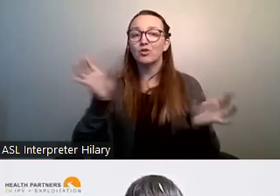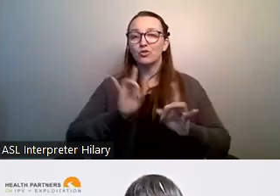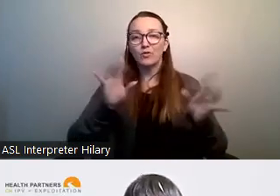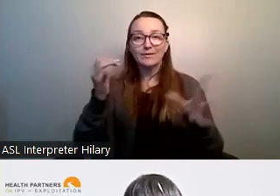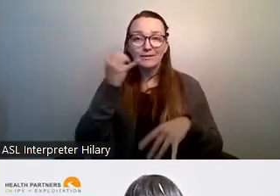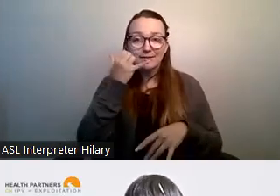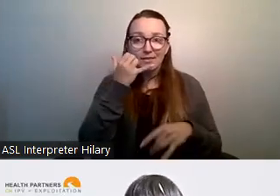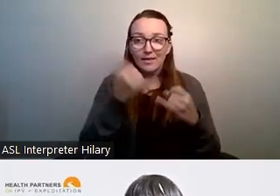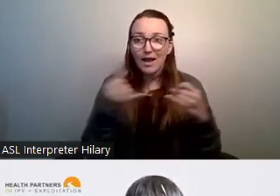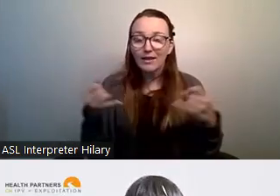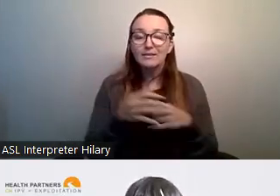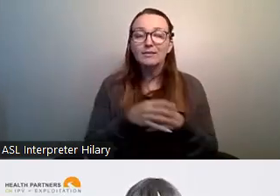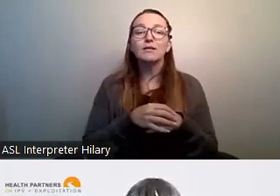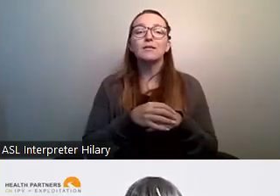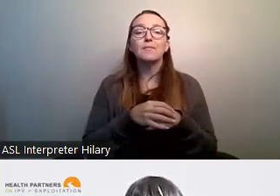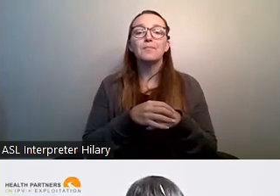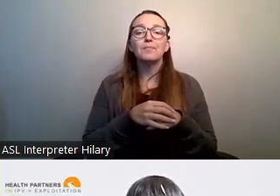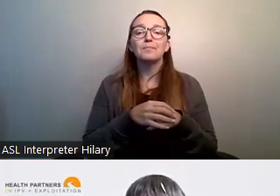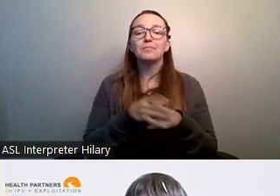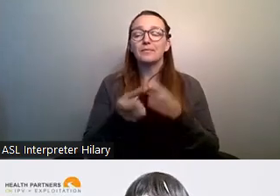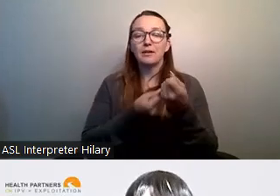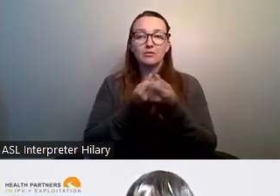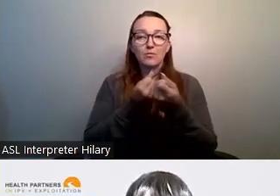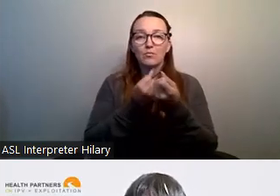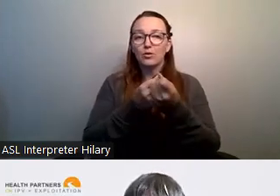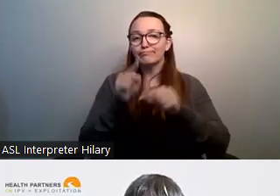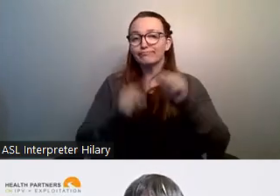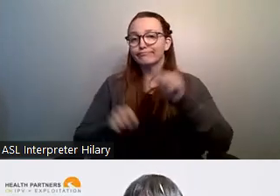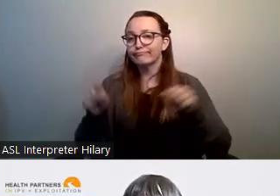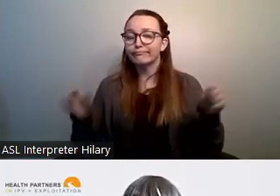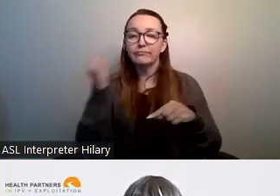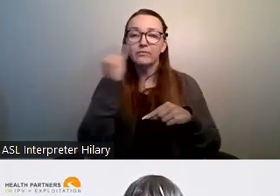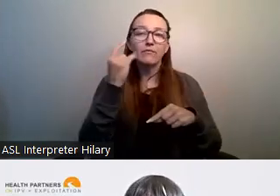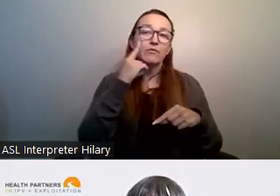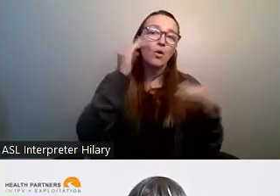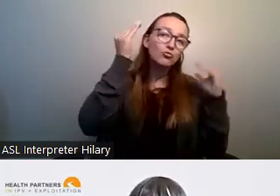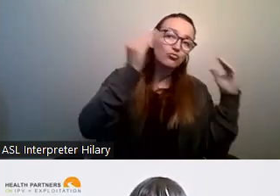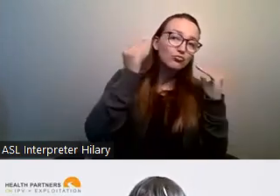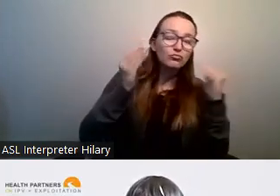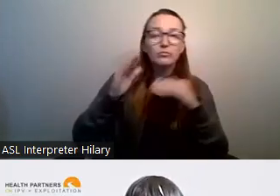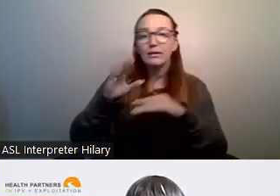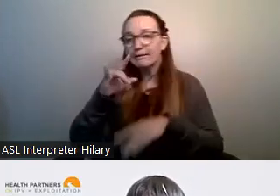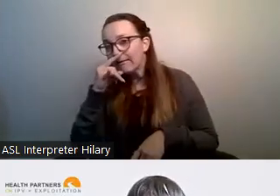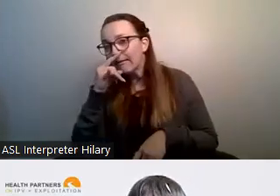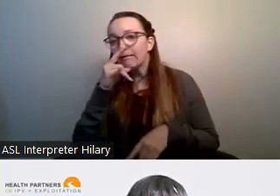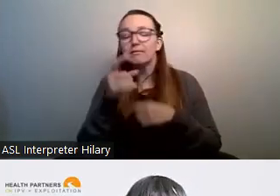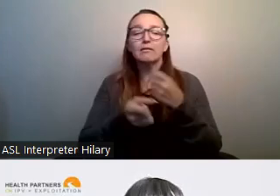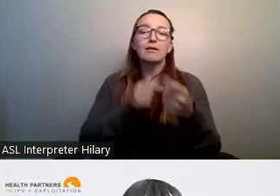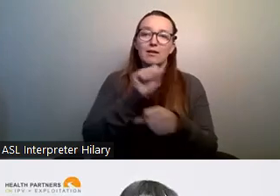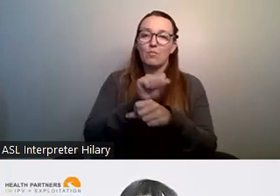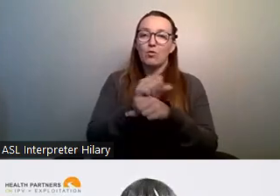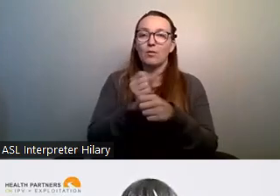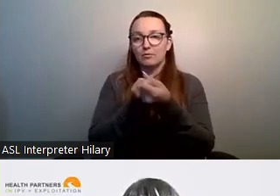lines. They support all kinds of, whether it's for adults or children, as well as employment support. And you